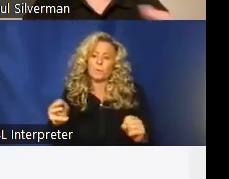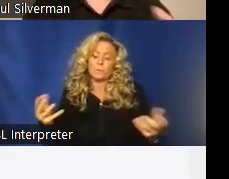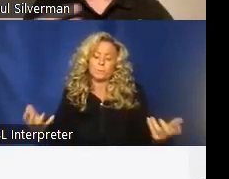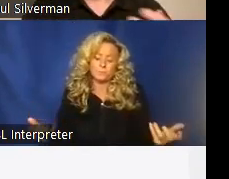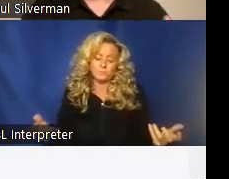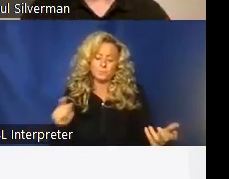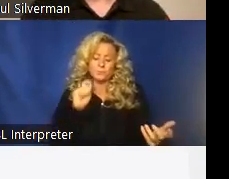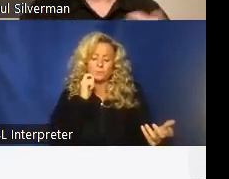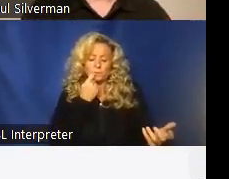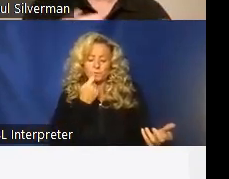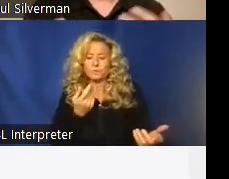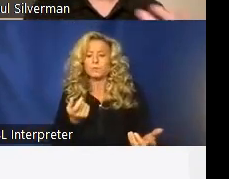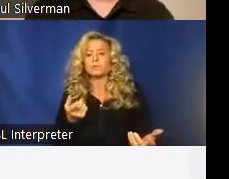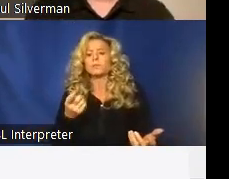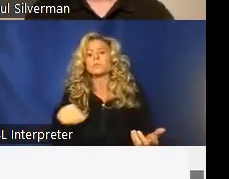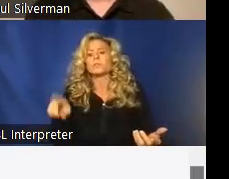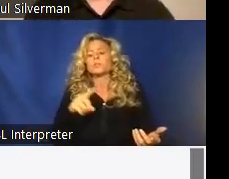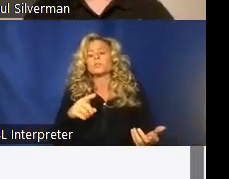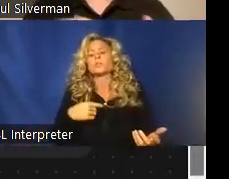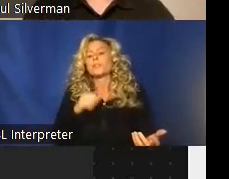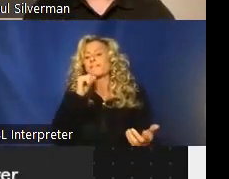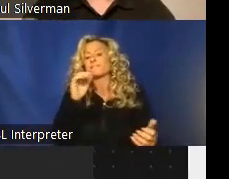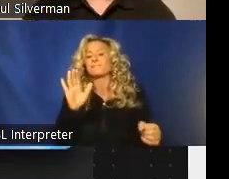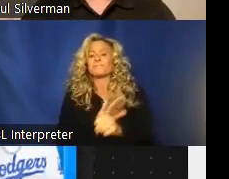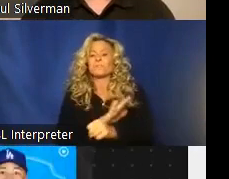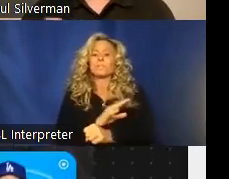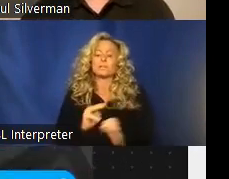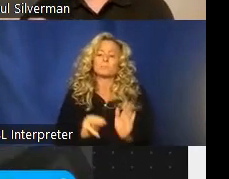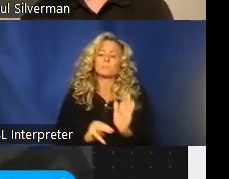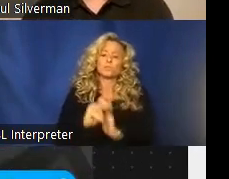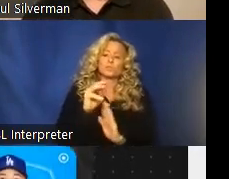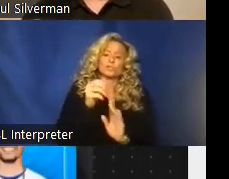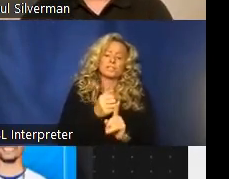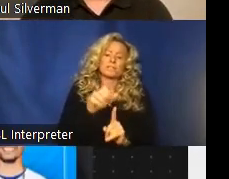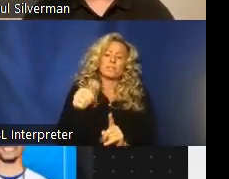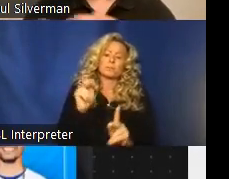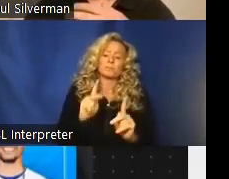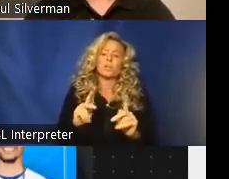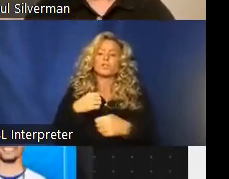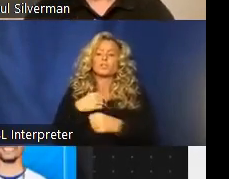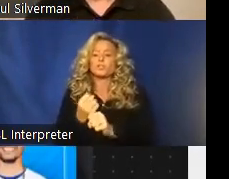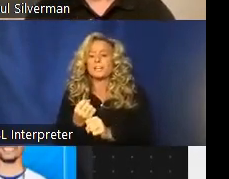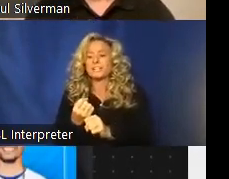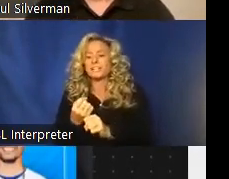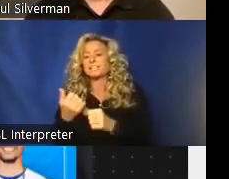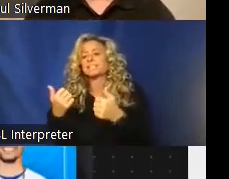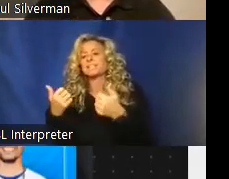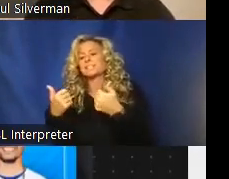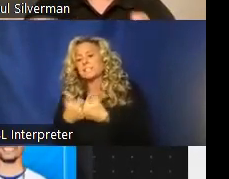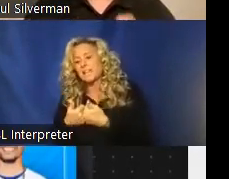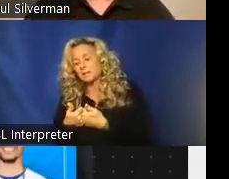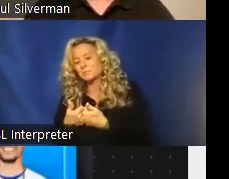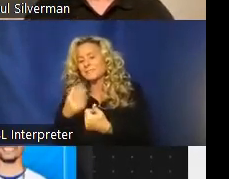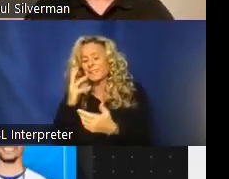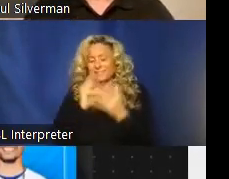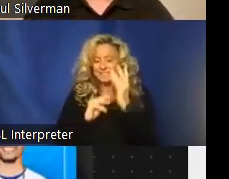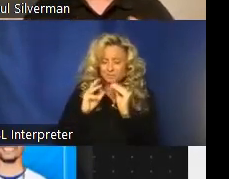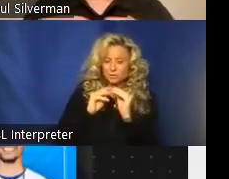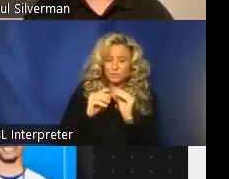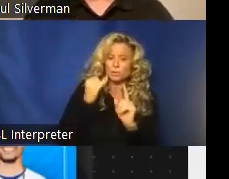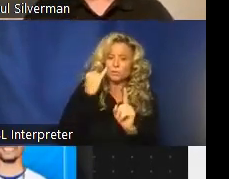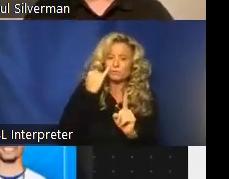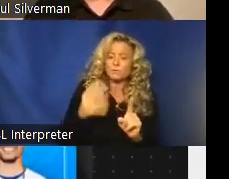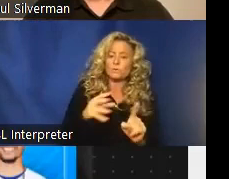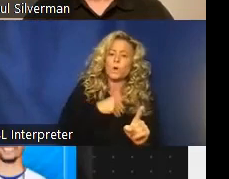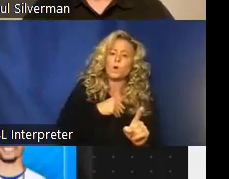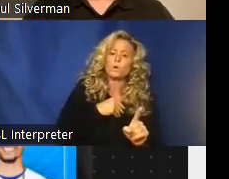that started to happen and hasn't fully matured is that other people are actually creating games and creating experiences where if you own one of the